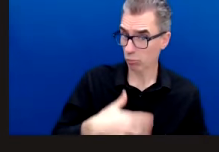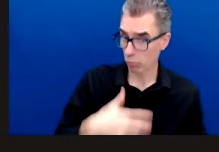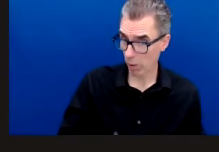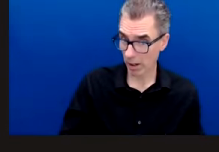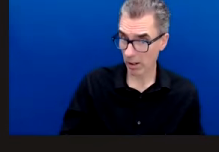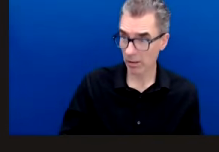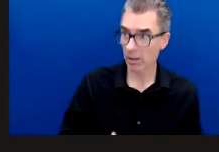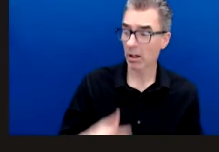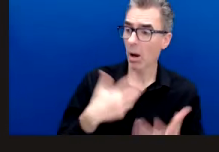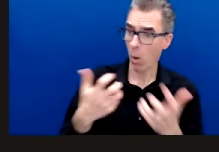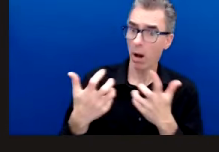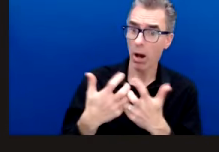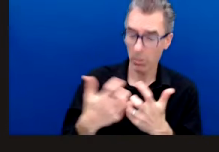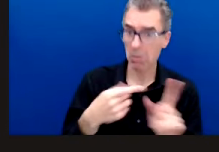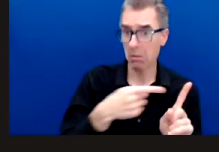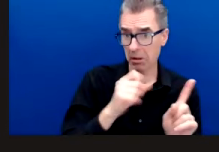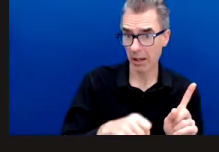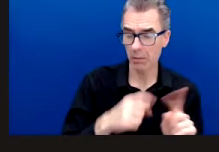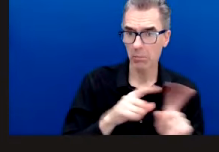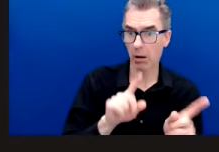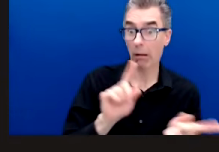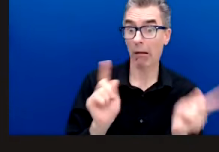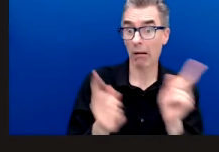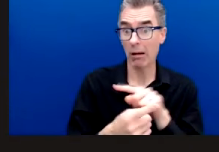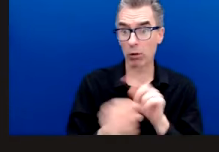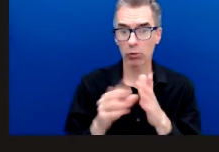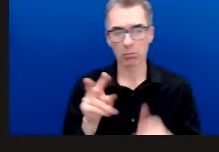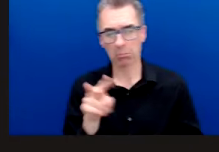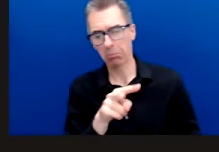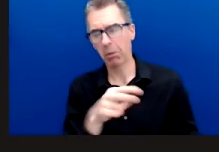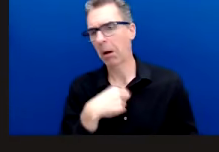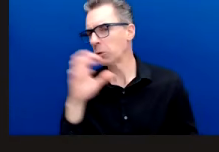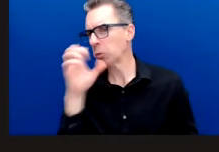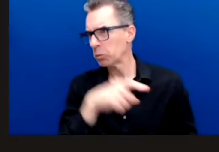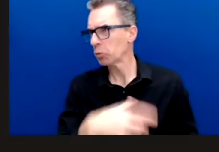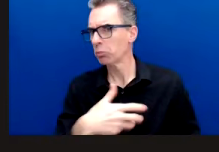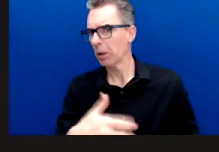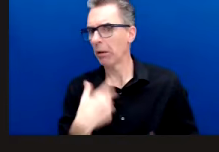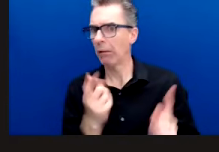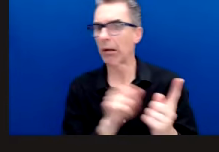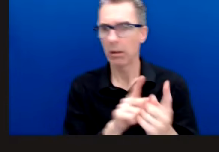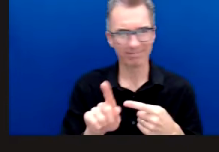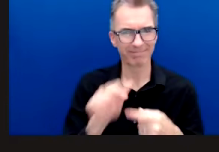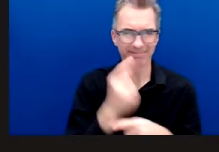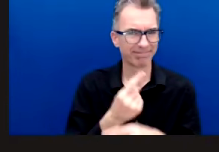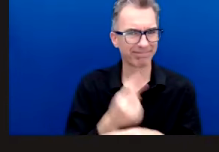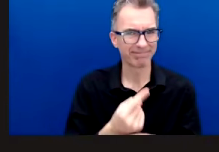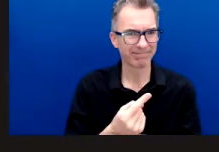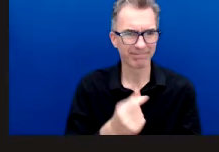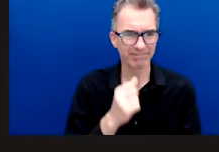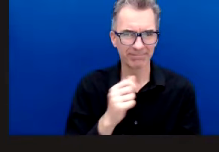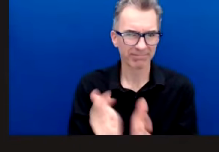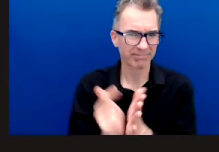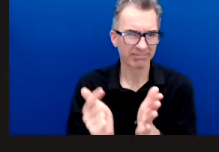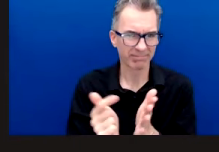seeking reasonable accommodations, but you can't go to a student and assume they're pregnant, even if they're like, Yeah, so I you're agree not with allowed that. to.